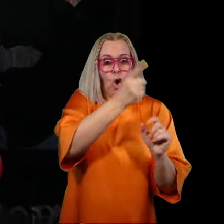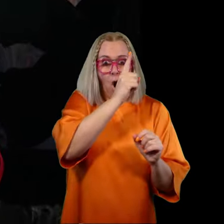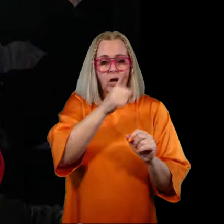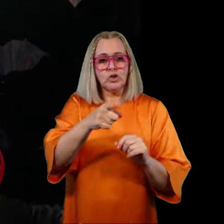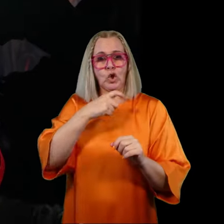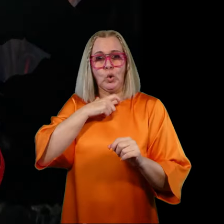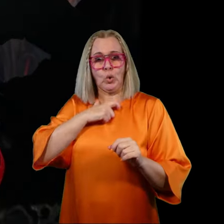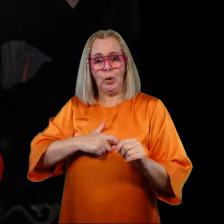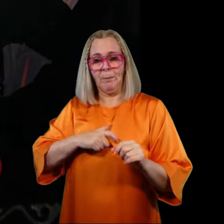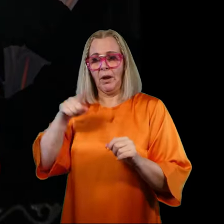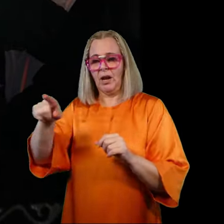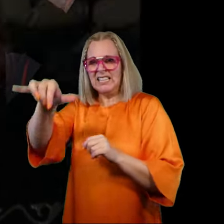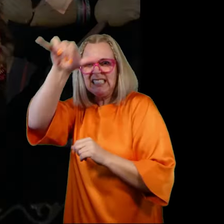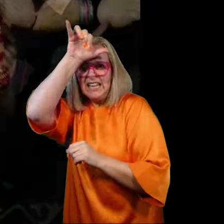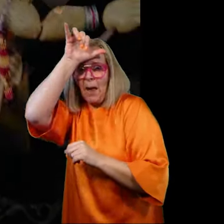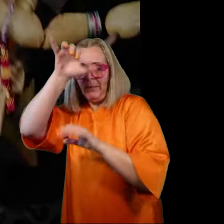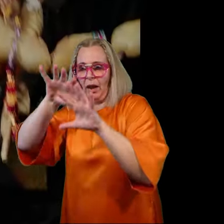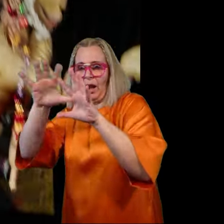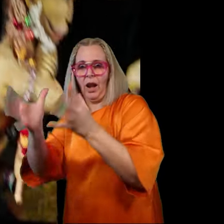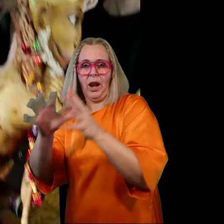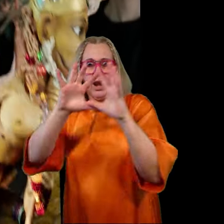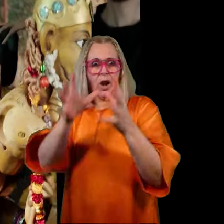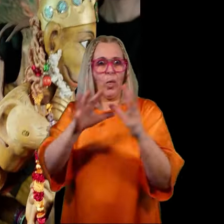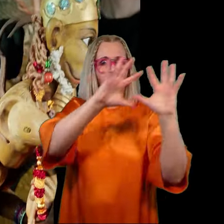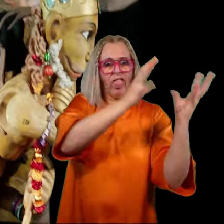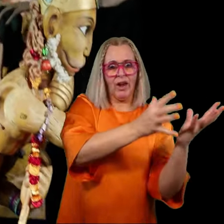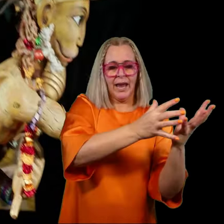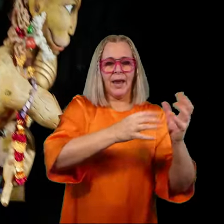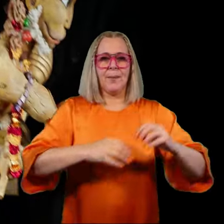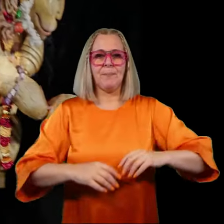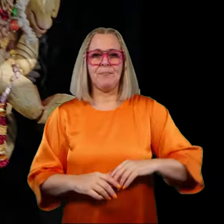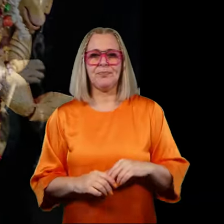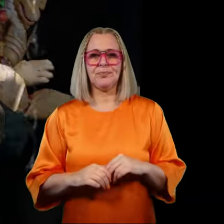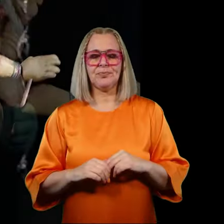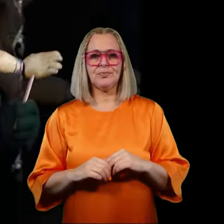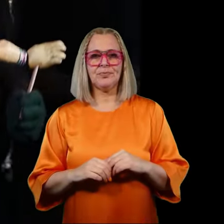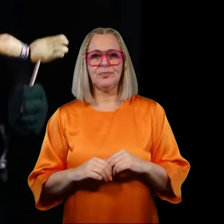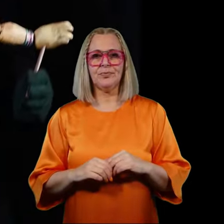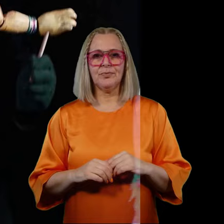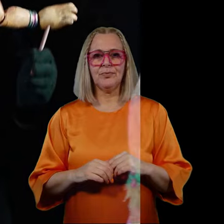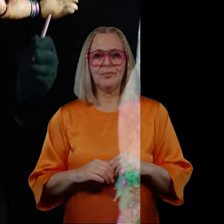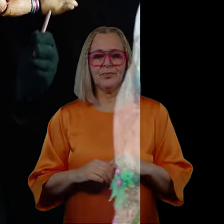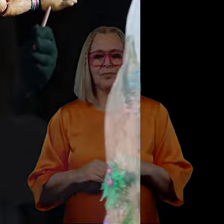devotion and betrayal.